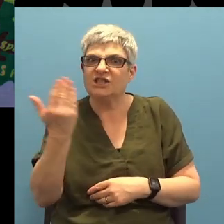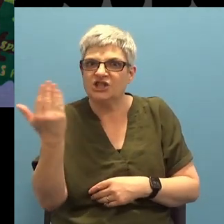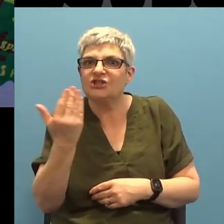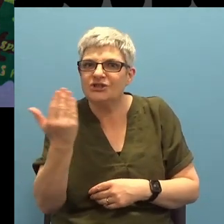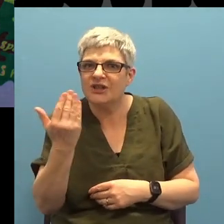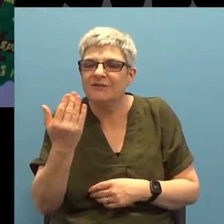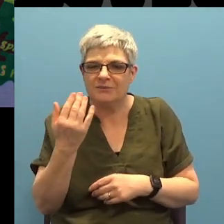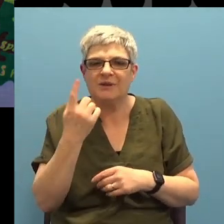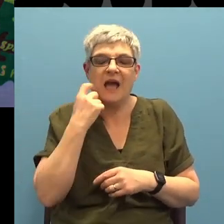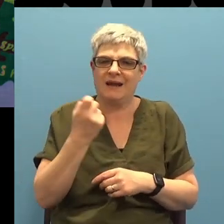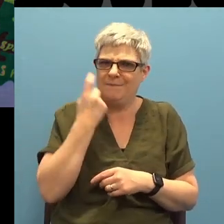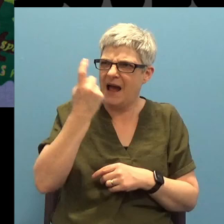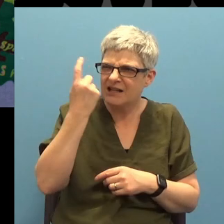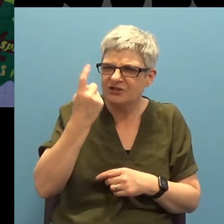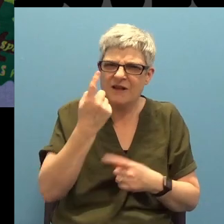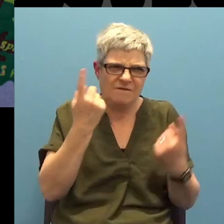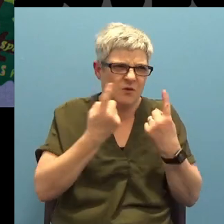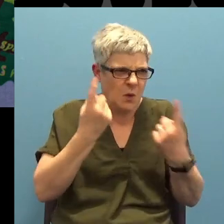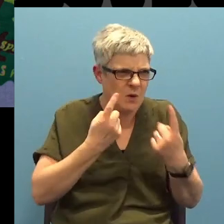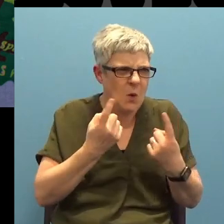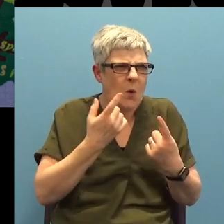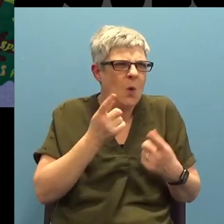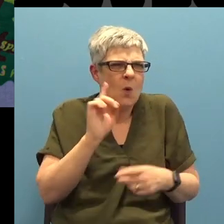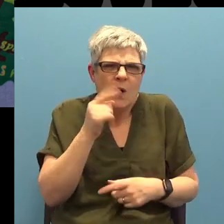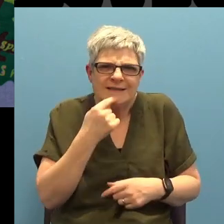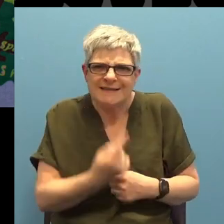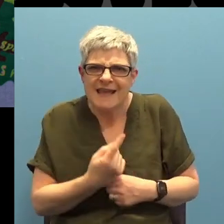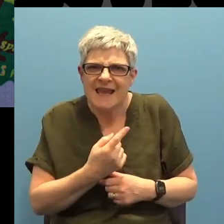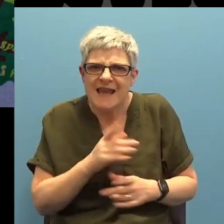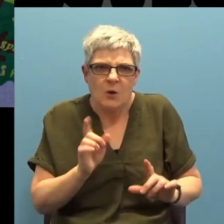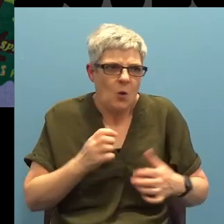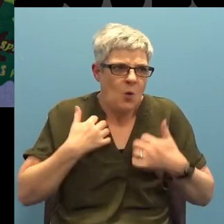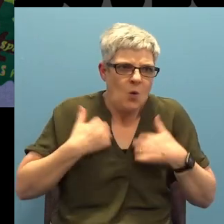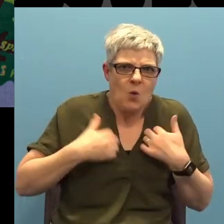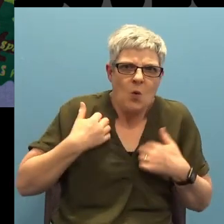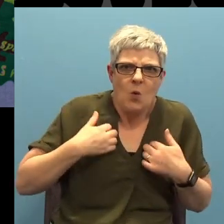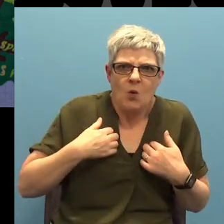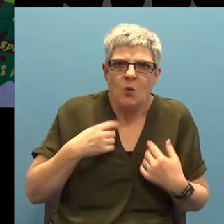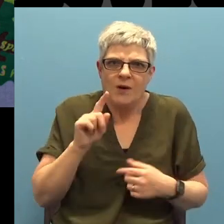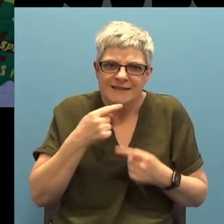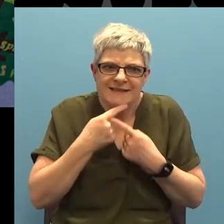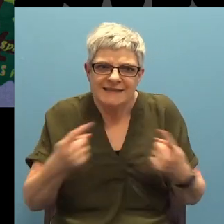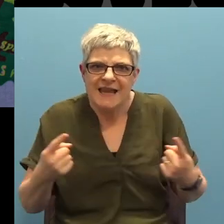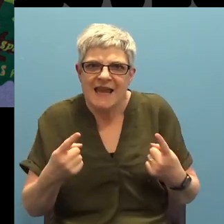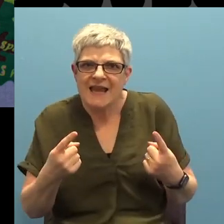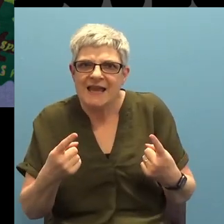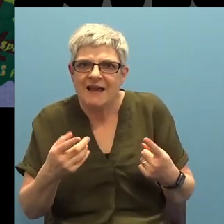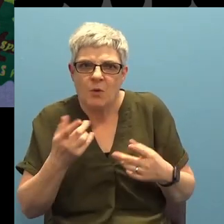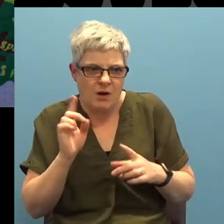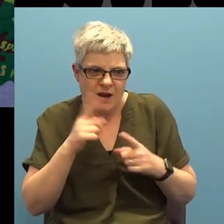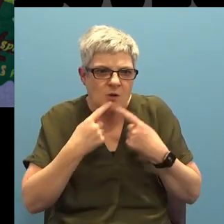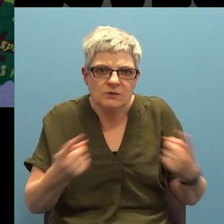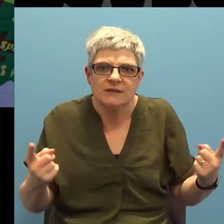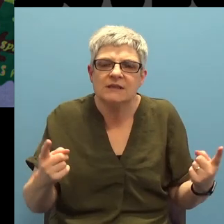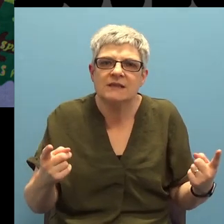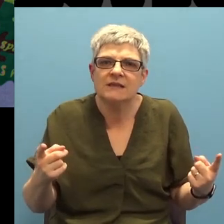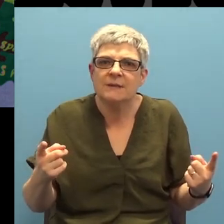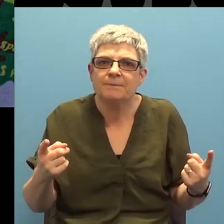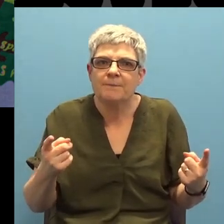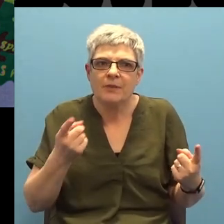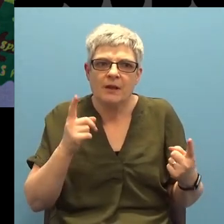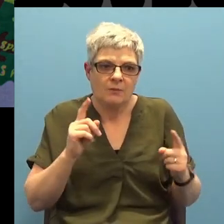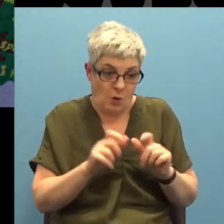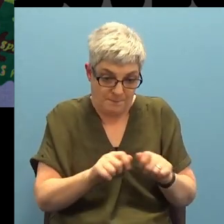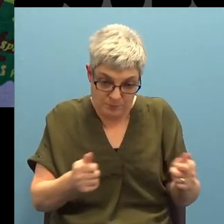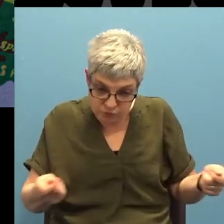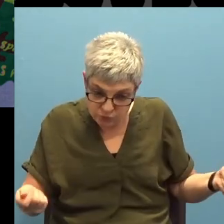And we can imagine everyone is desperate to hear what he's going to say. What announcement is he going to make? What